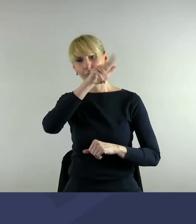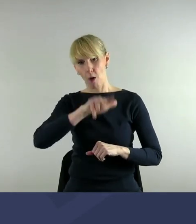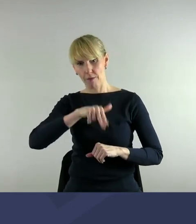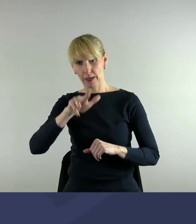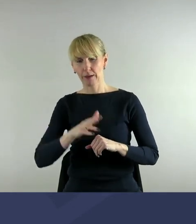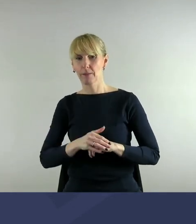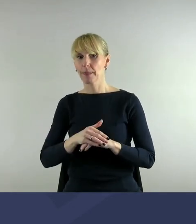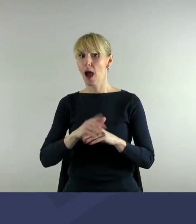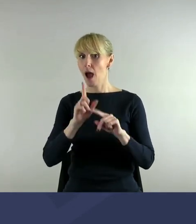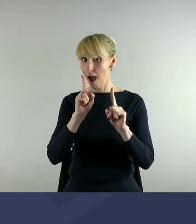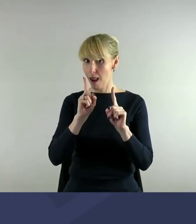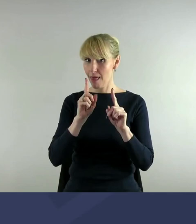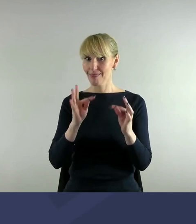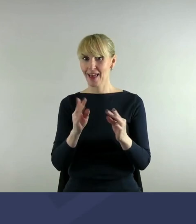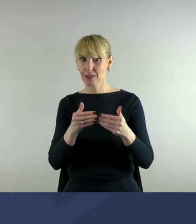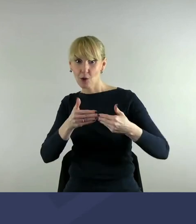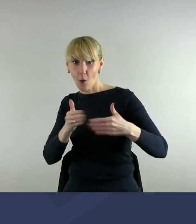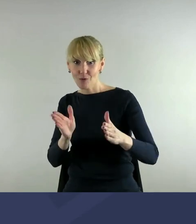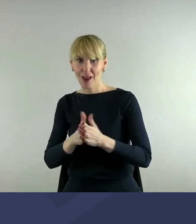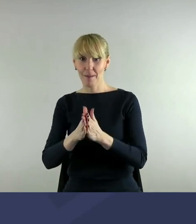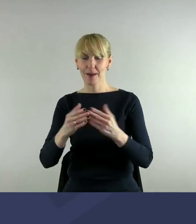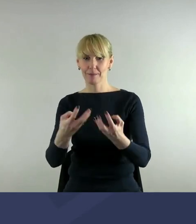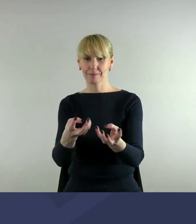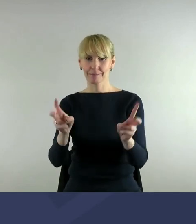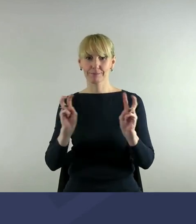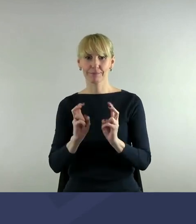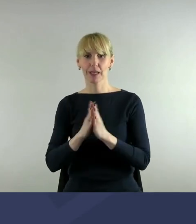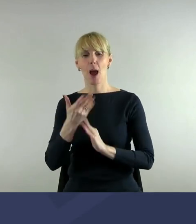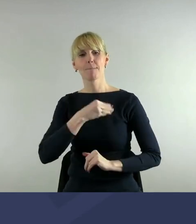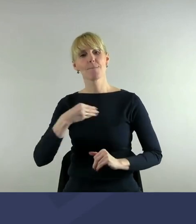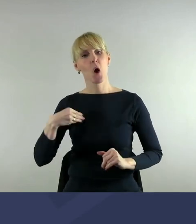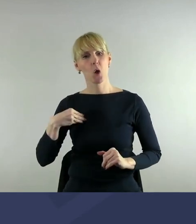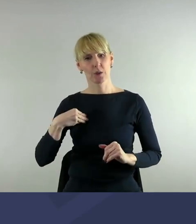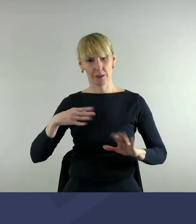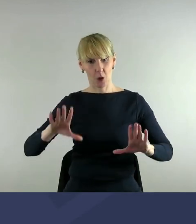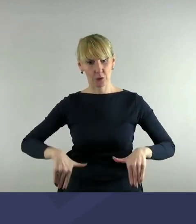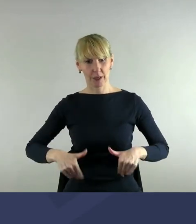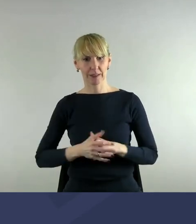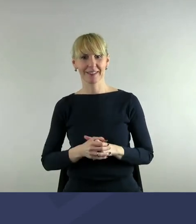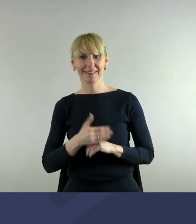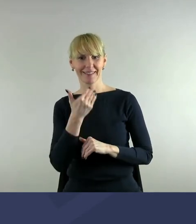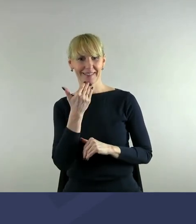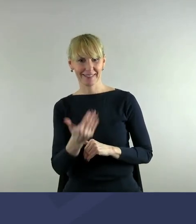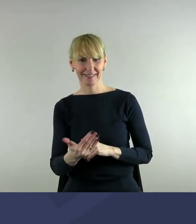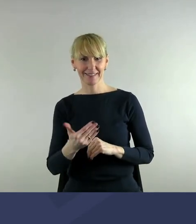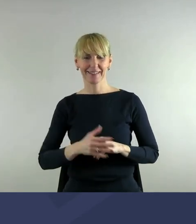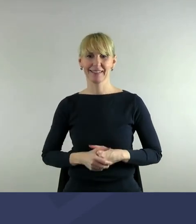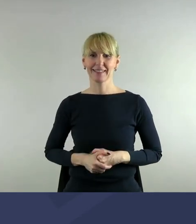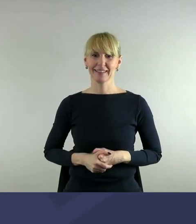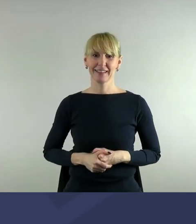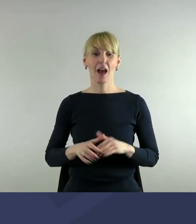Within this framework of partnership with Norwegian, but we are